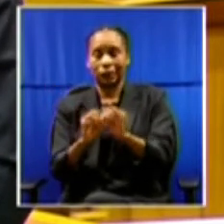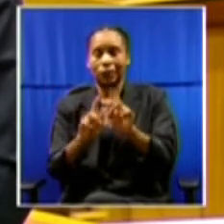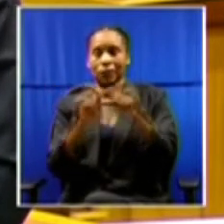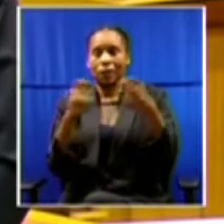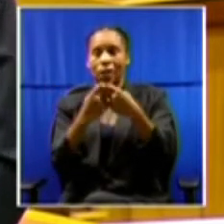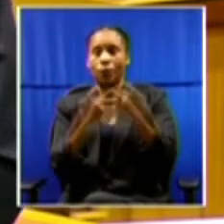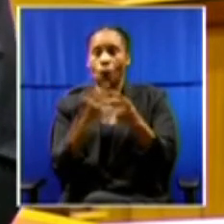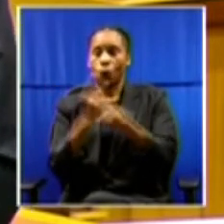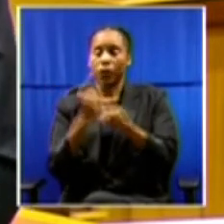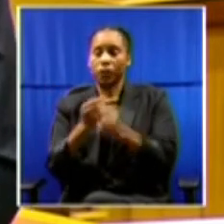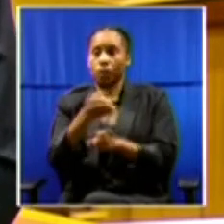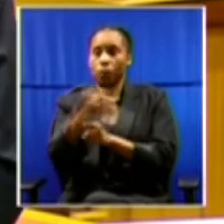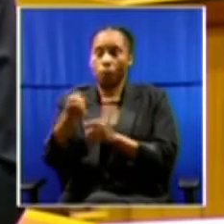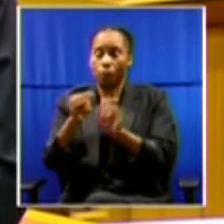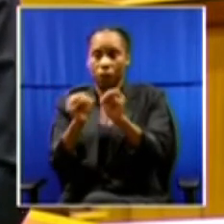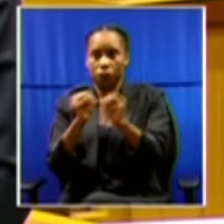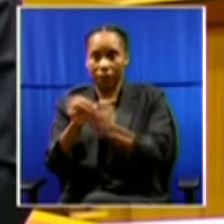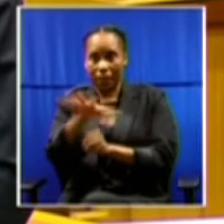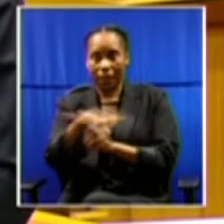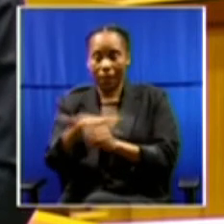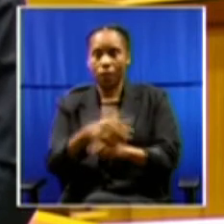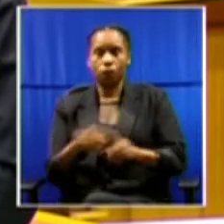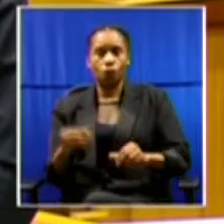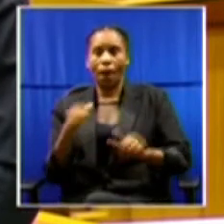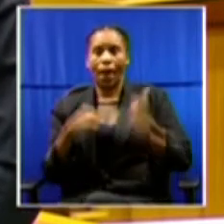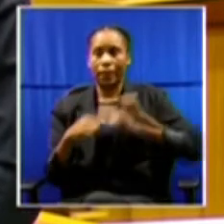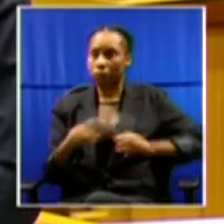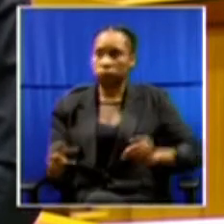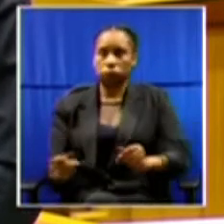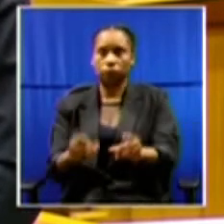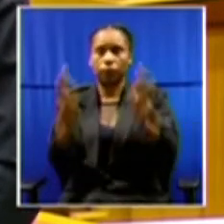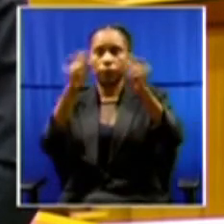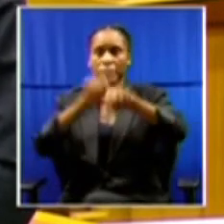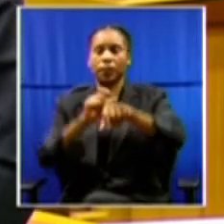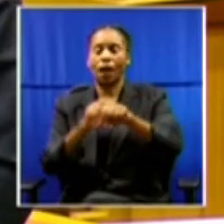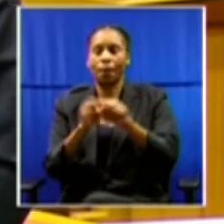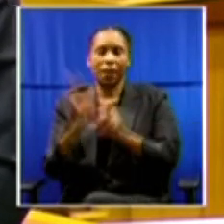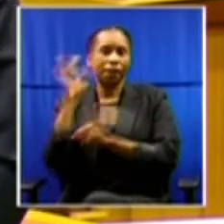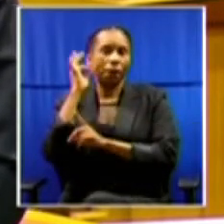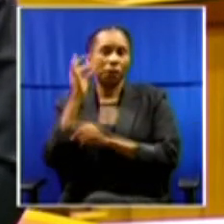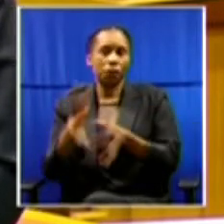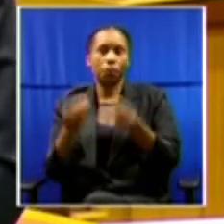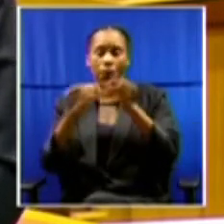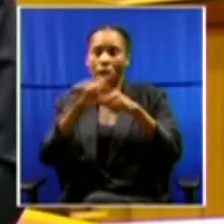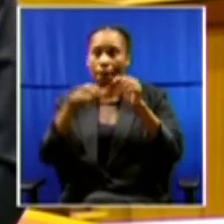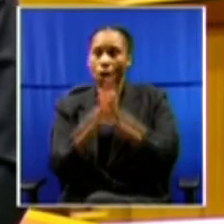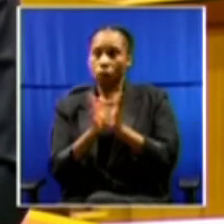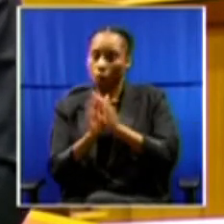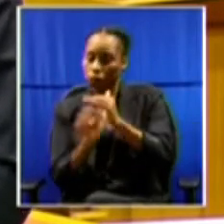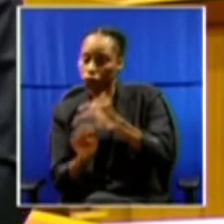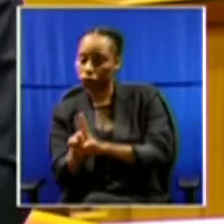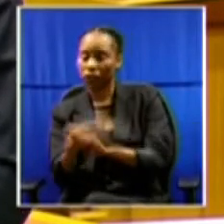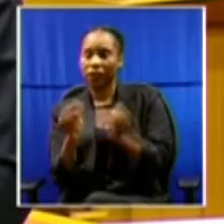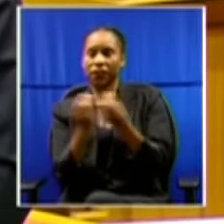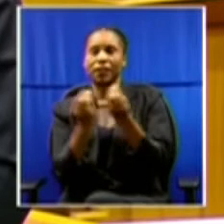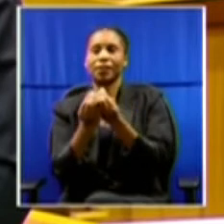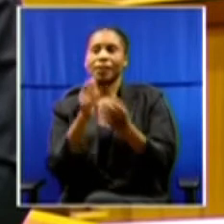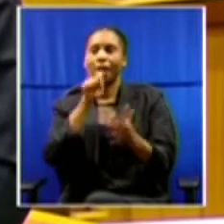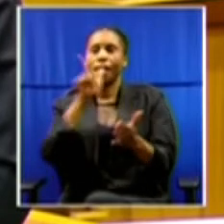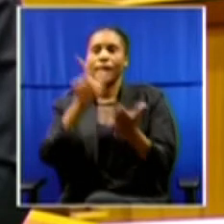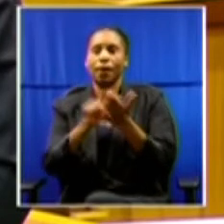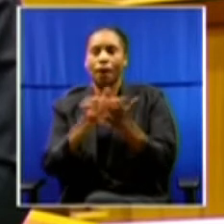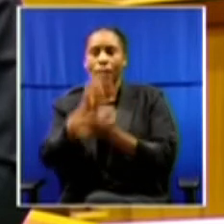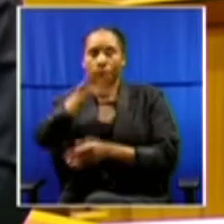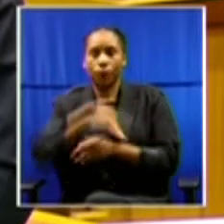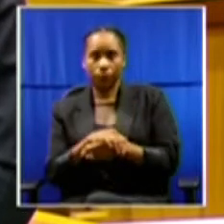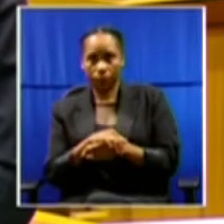area to act swiftly when information is received regarding smuggling of contrabands, and work closely with the